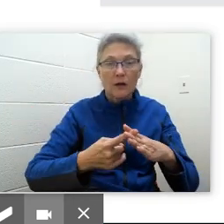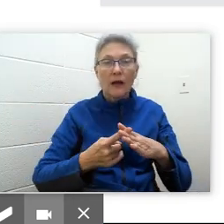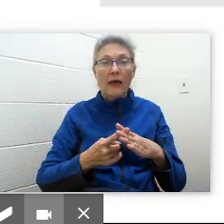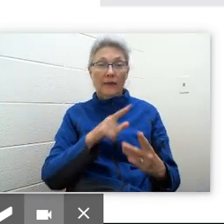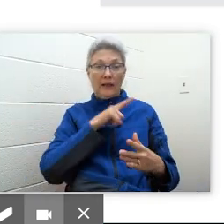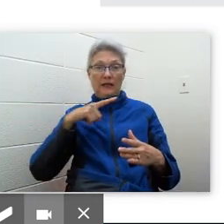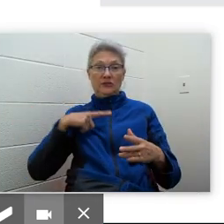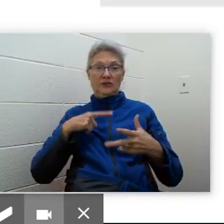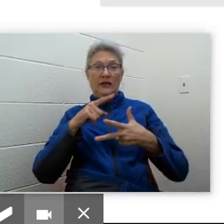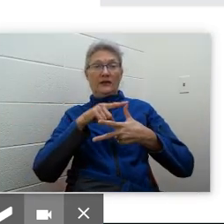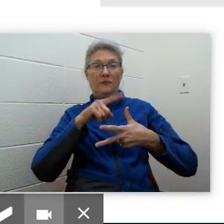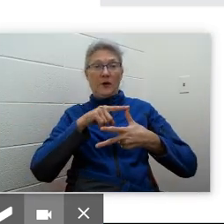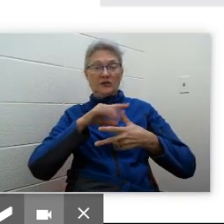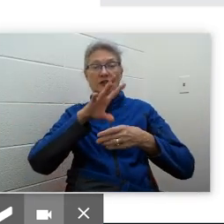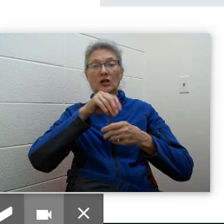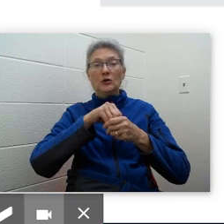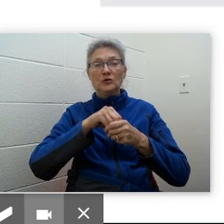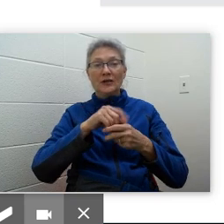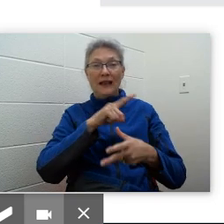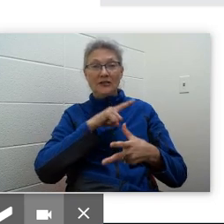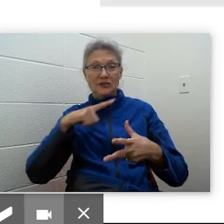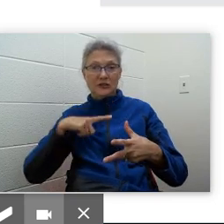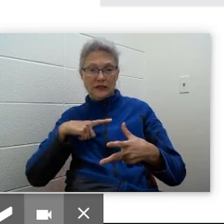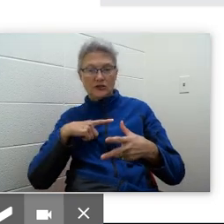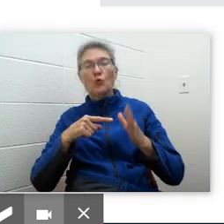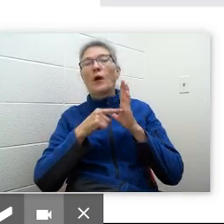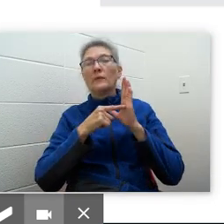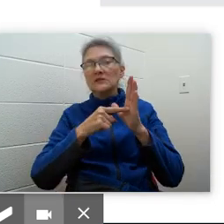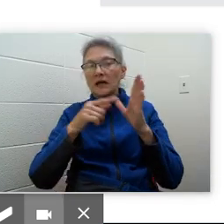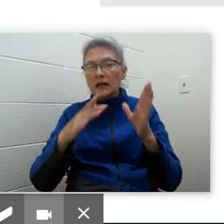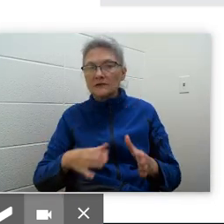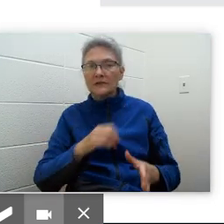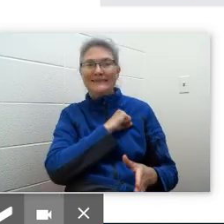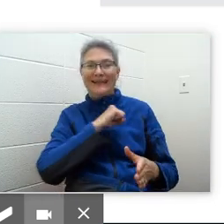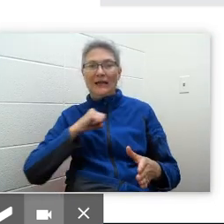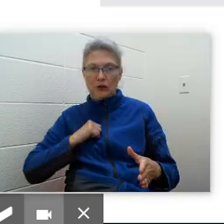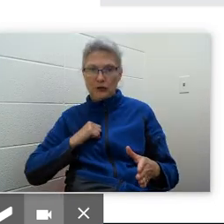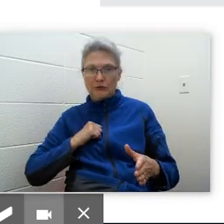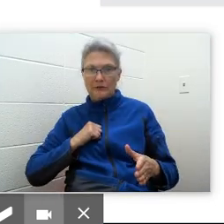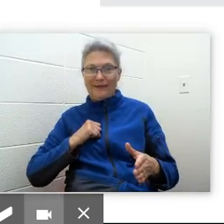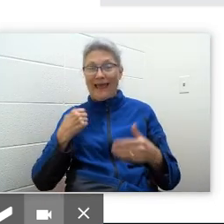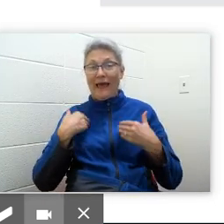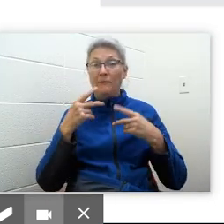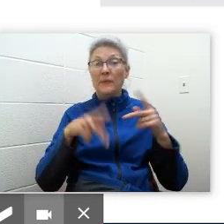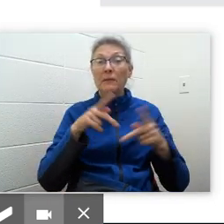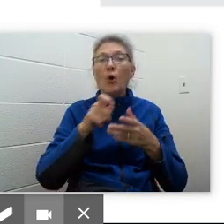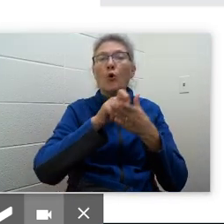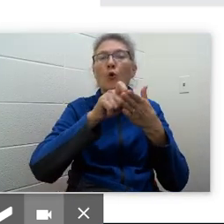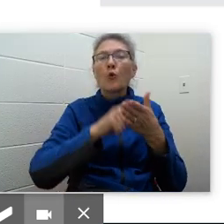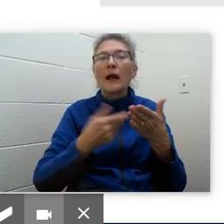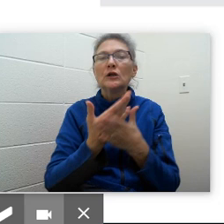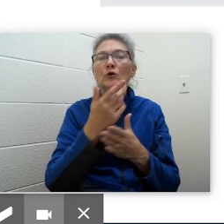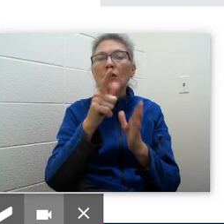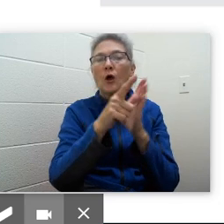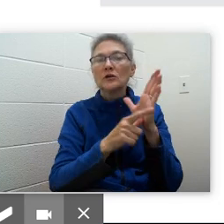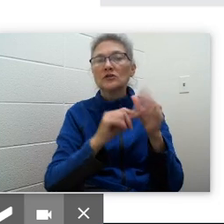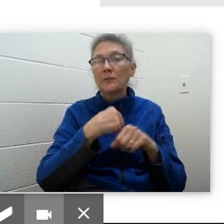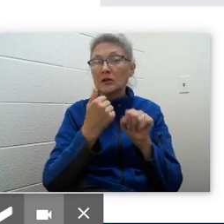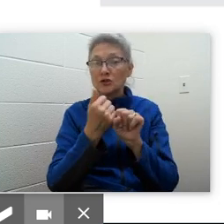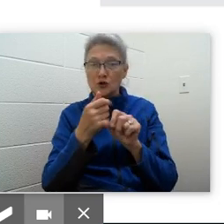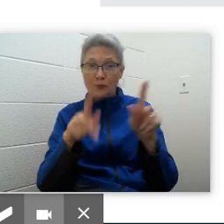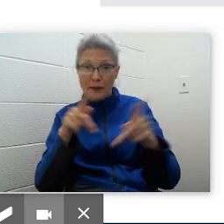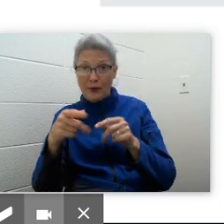The legislative branch includes legislators, which are representatives and senators. They are the people who write new laws to make sure its